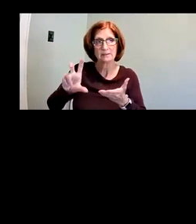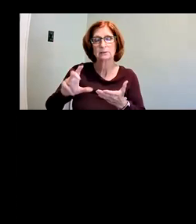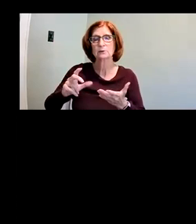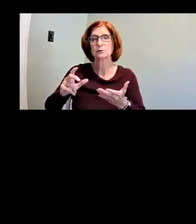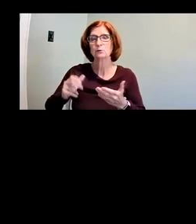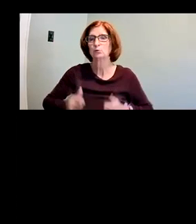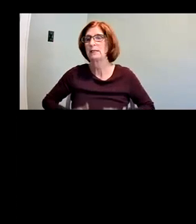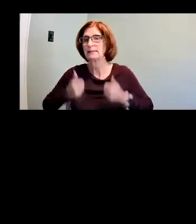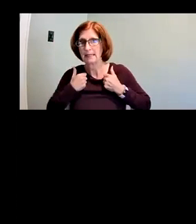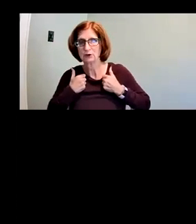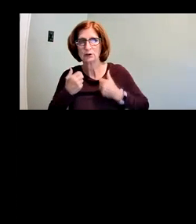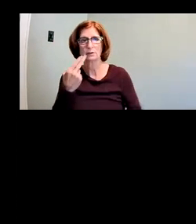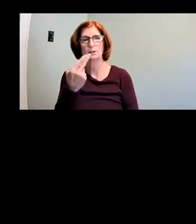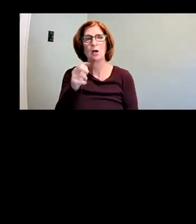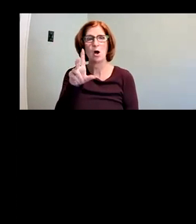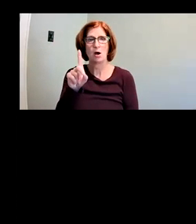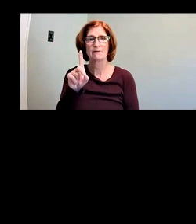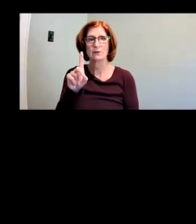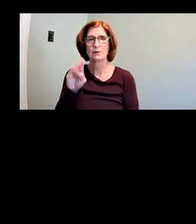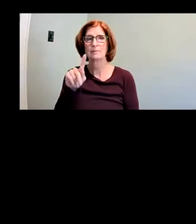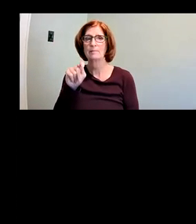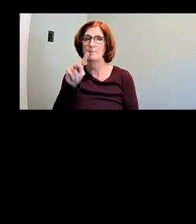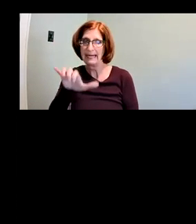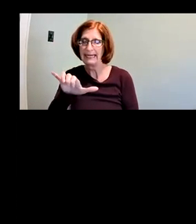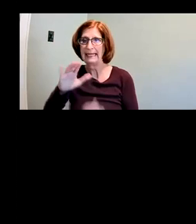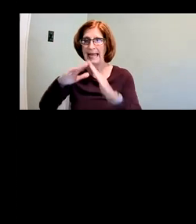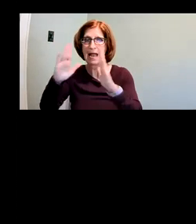the Harvard Beatty Housing Development in East Liberty.